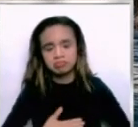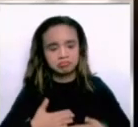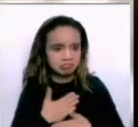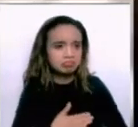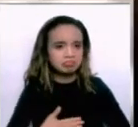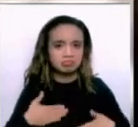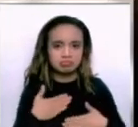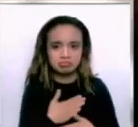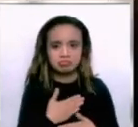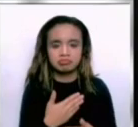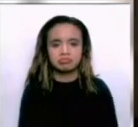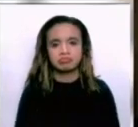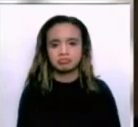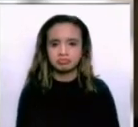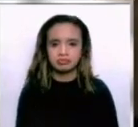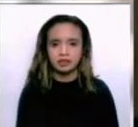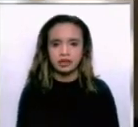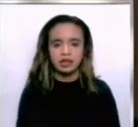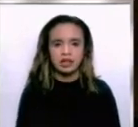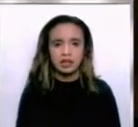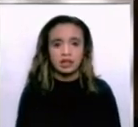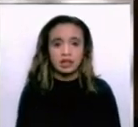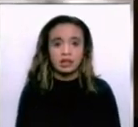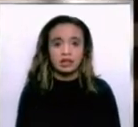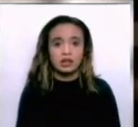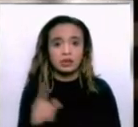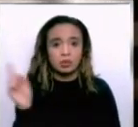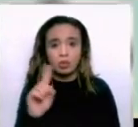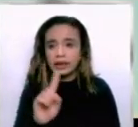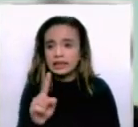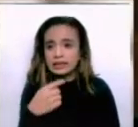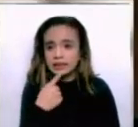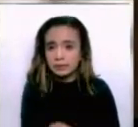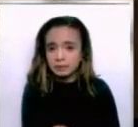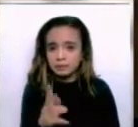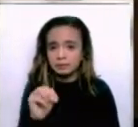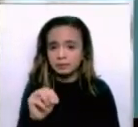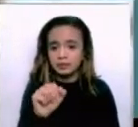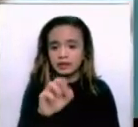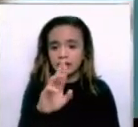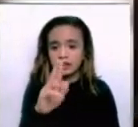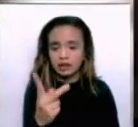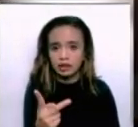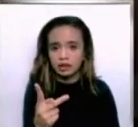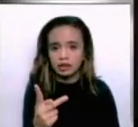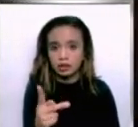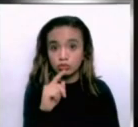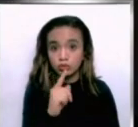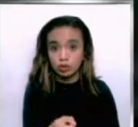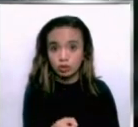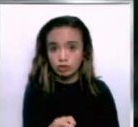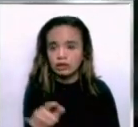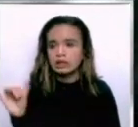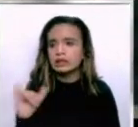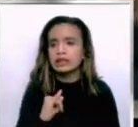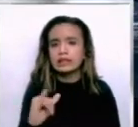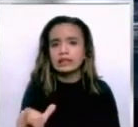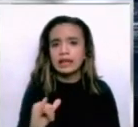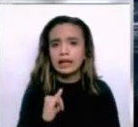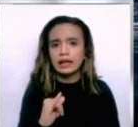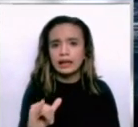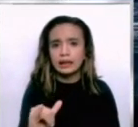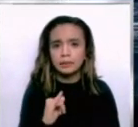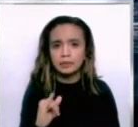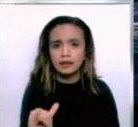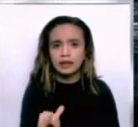for me. Eh ano naman kaya ang masasabi ni Mark kay Tom na surprisingly ay kapareho niya ng sign and birth month. I